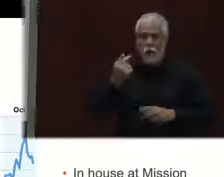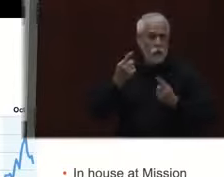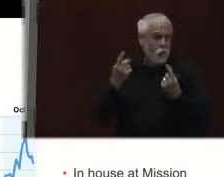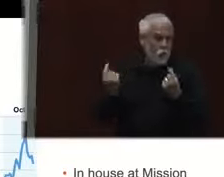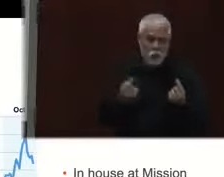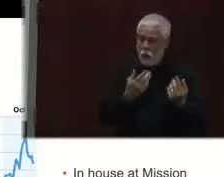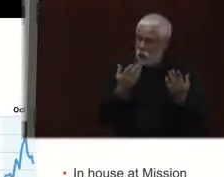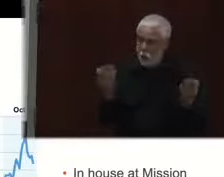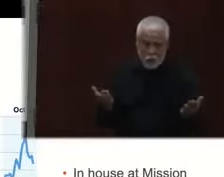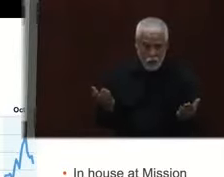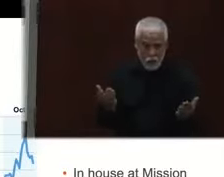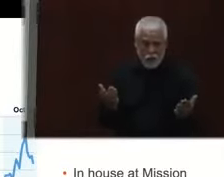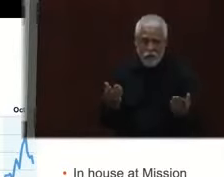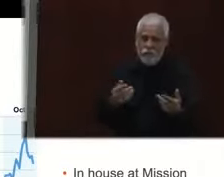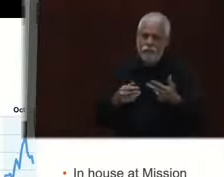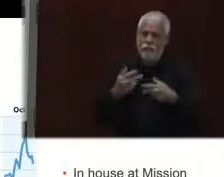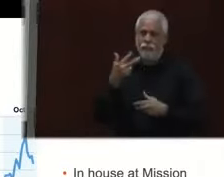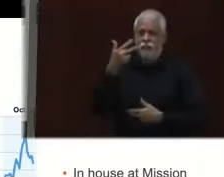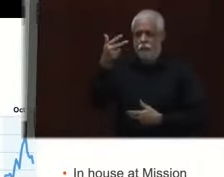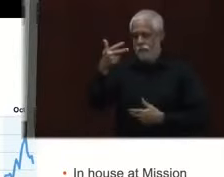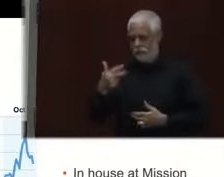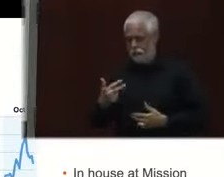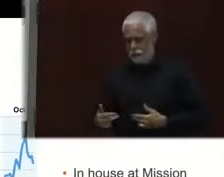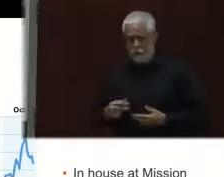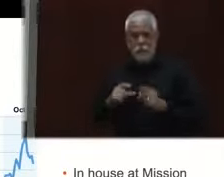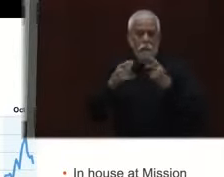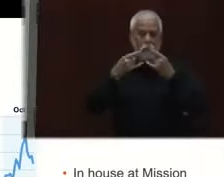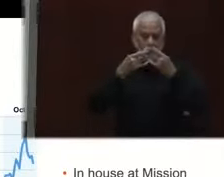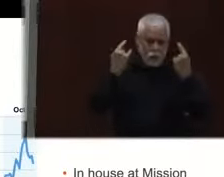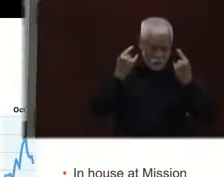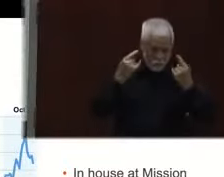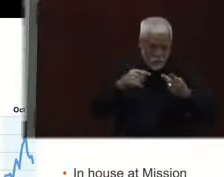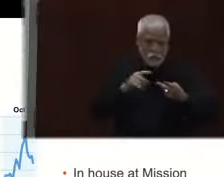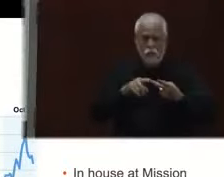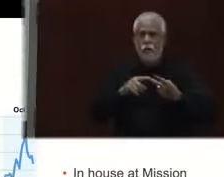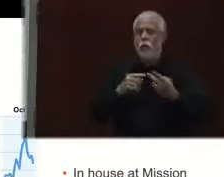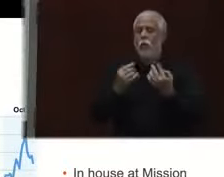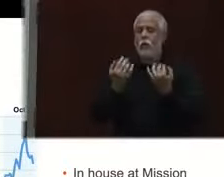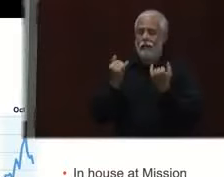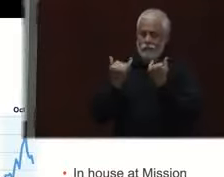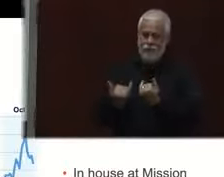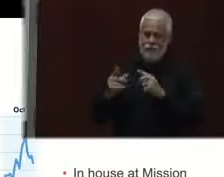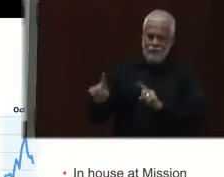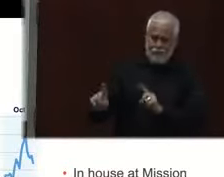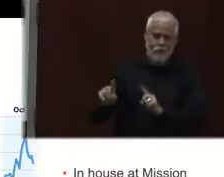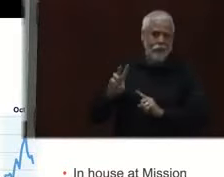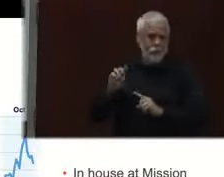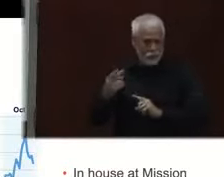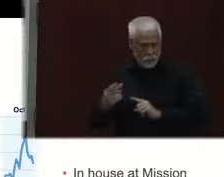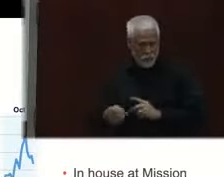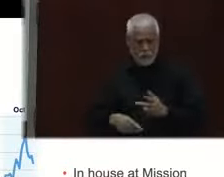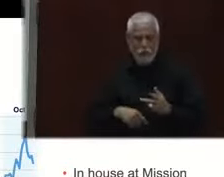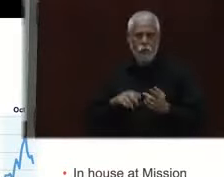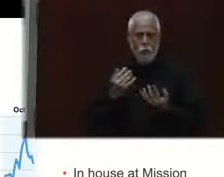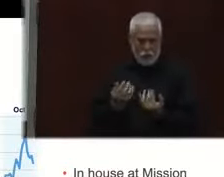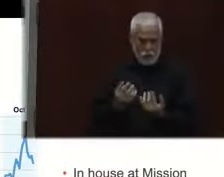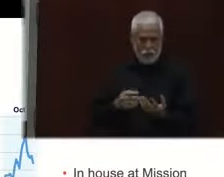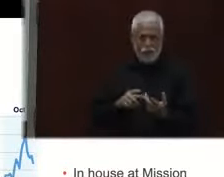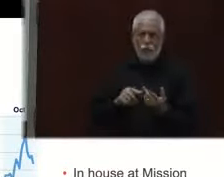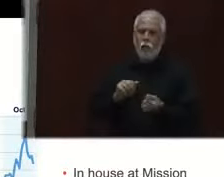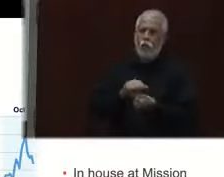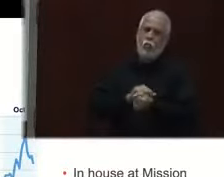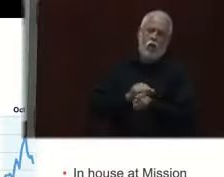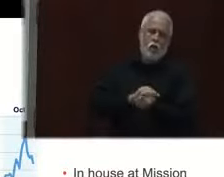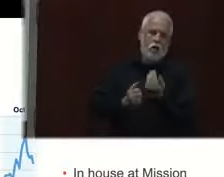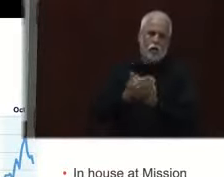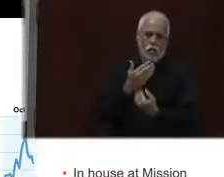in time are the 3 W's: wearing a mask, waiting 6 feet apart, and washing our